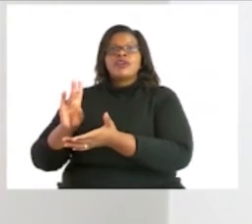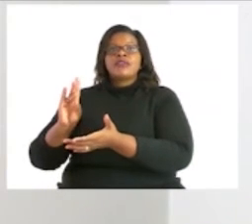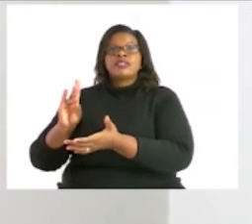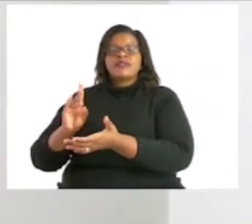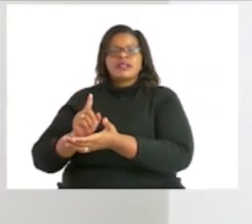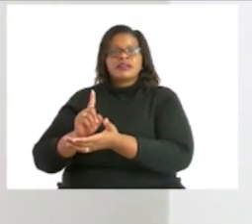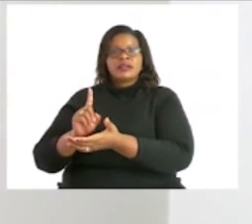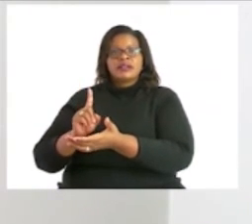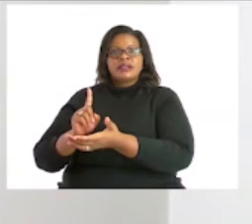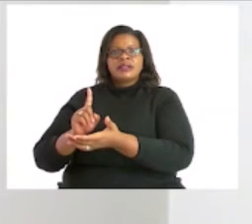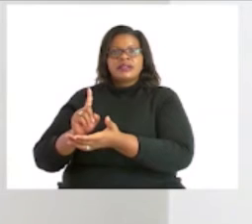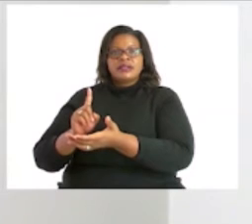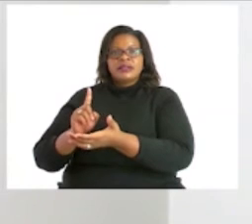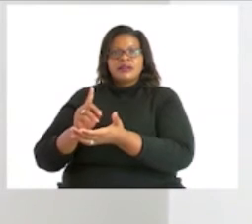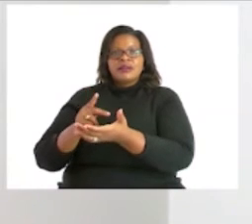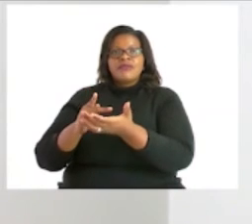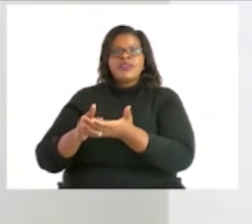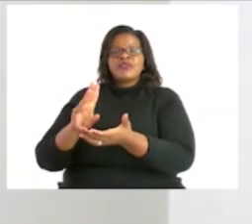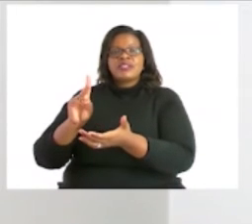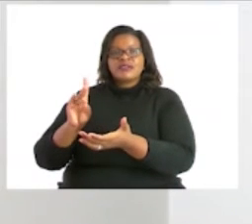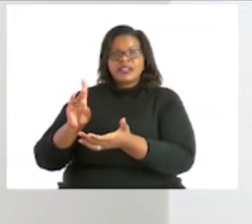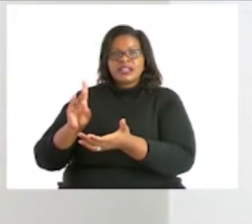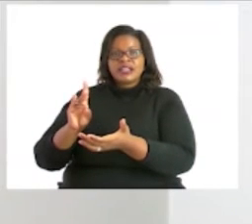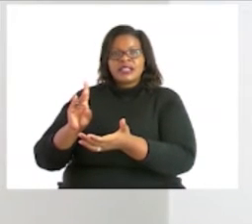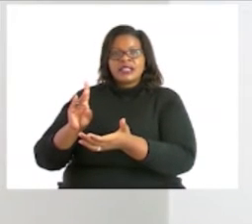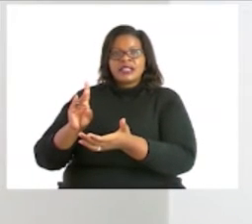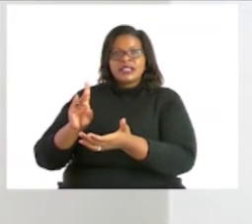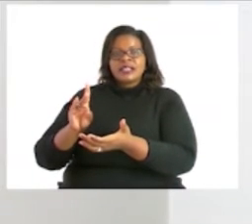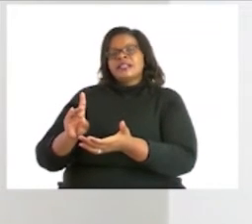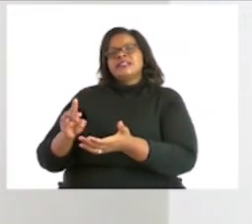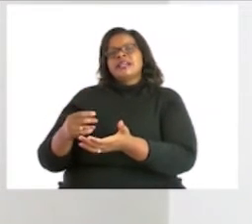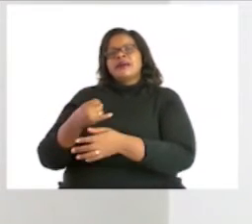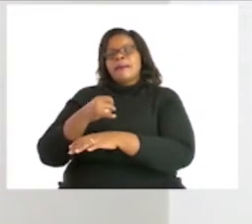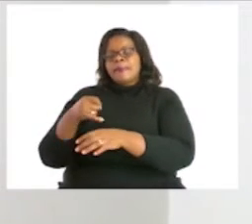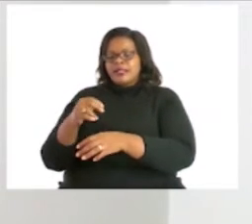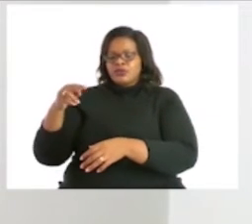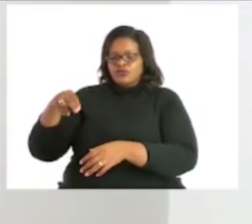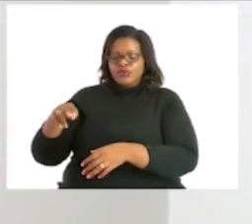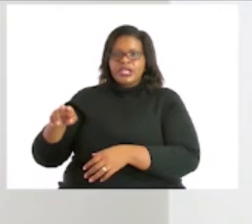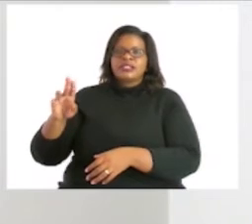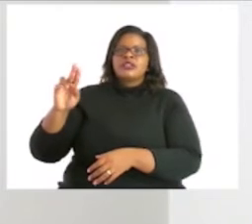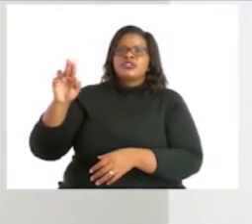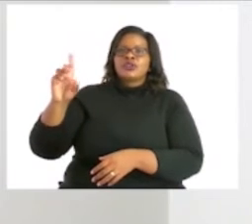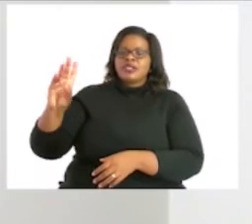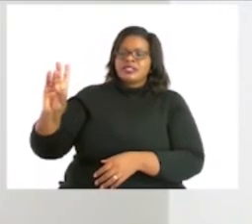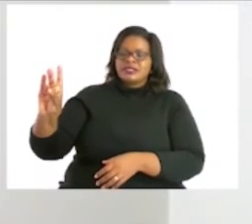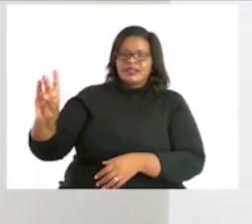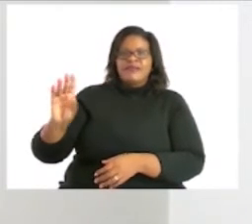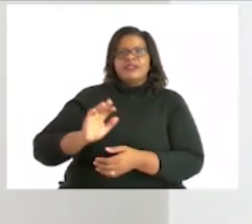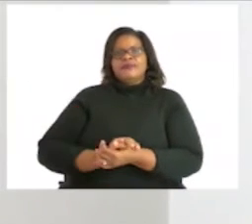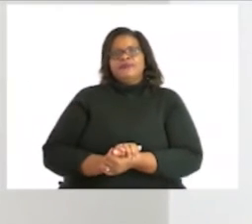7? The value of the 7 is 7 because it's in the place of the 7. So